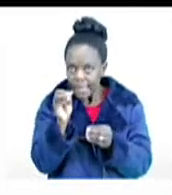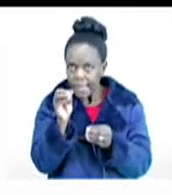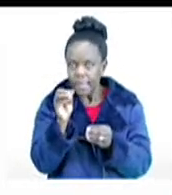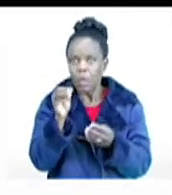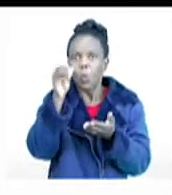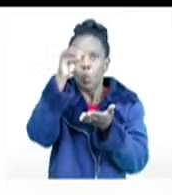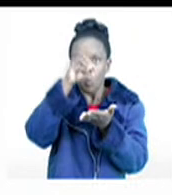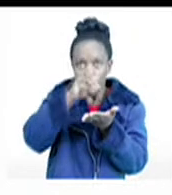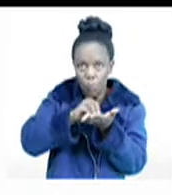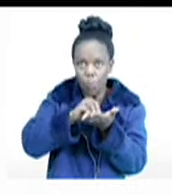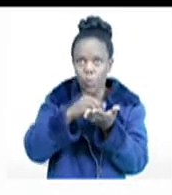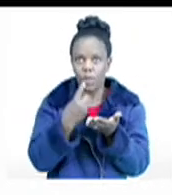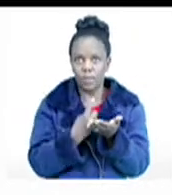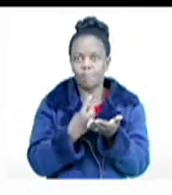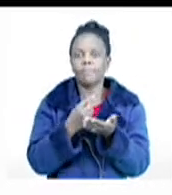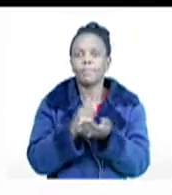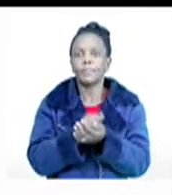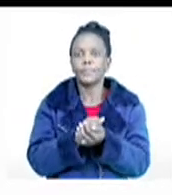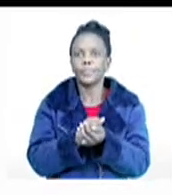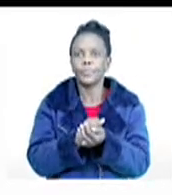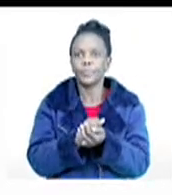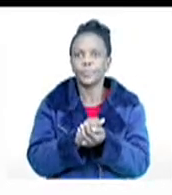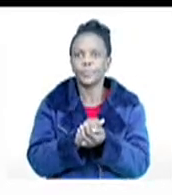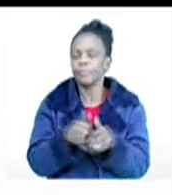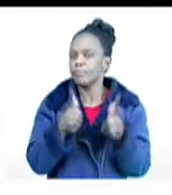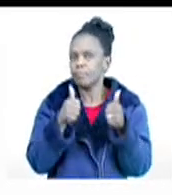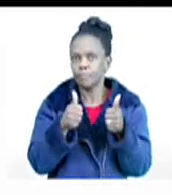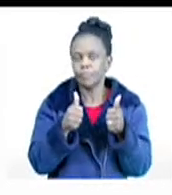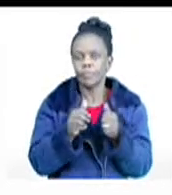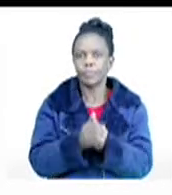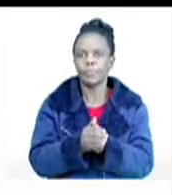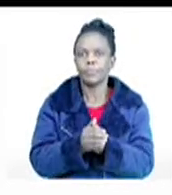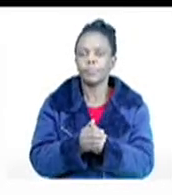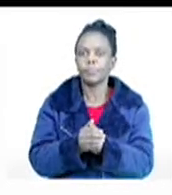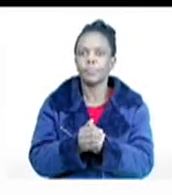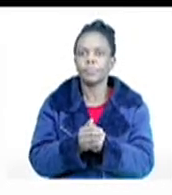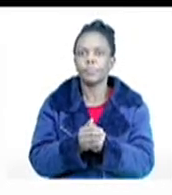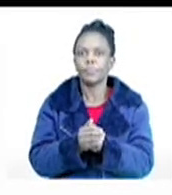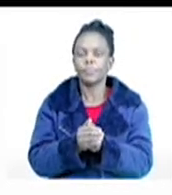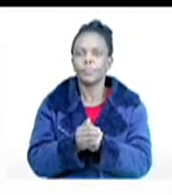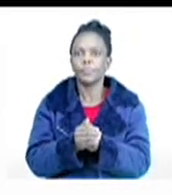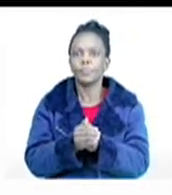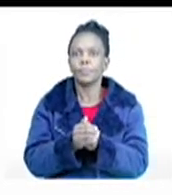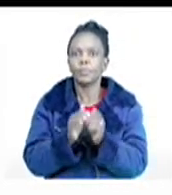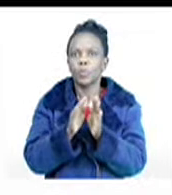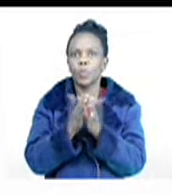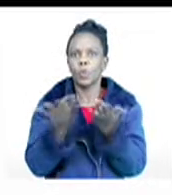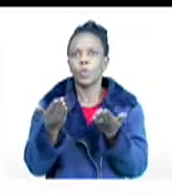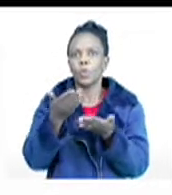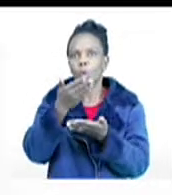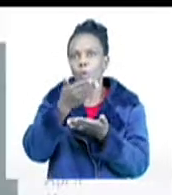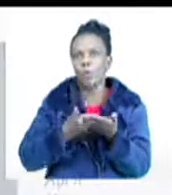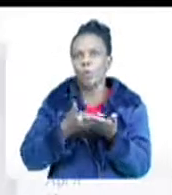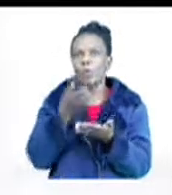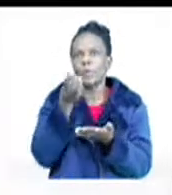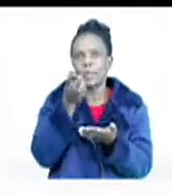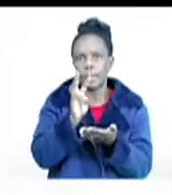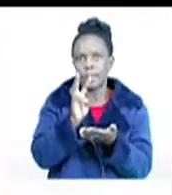number 10. Good job, everyone. Let's now go to page 6.